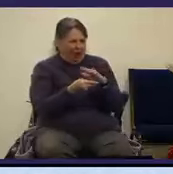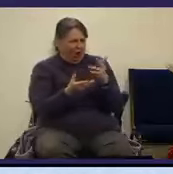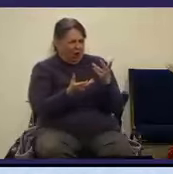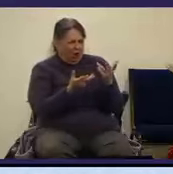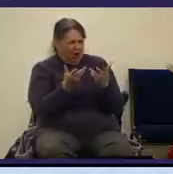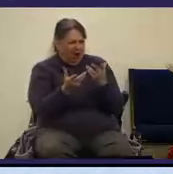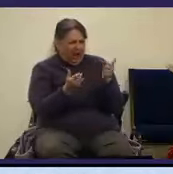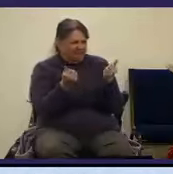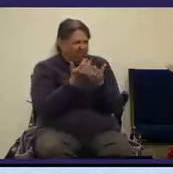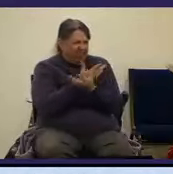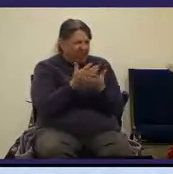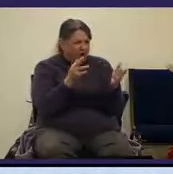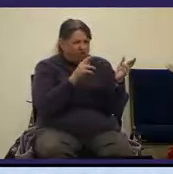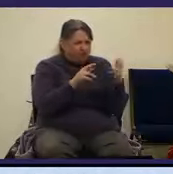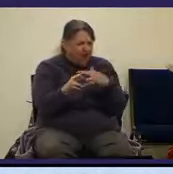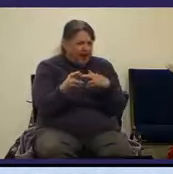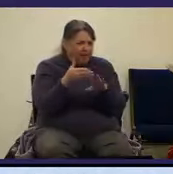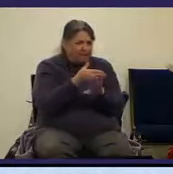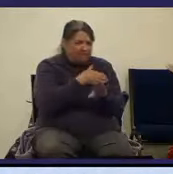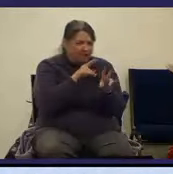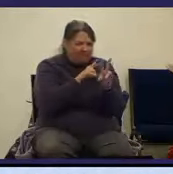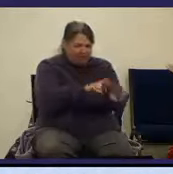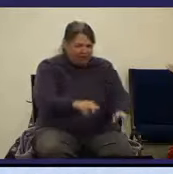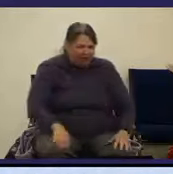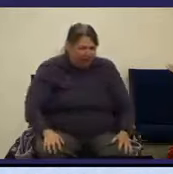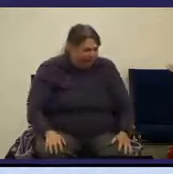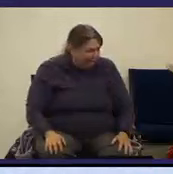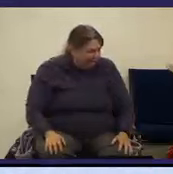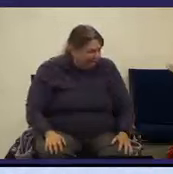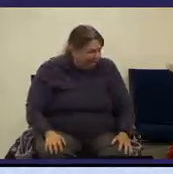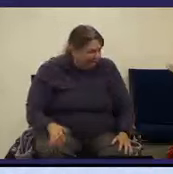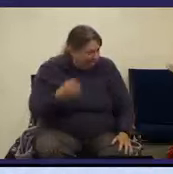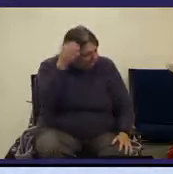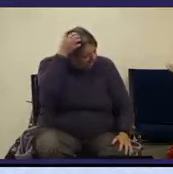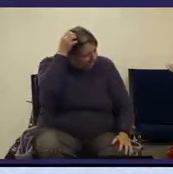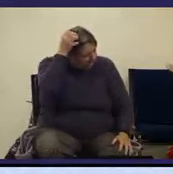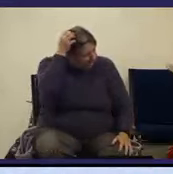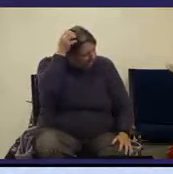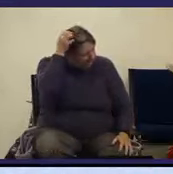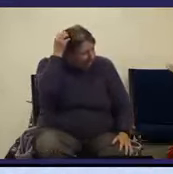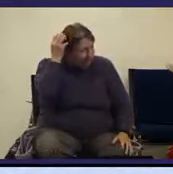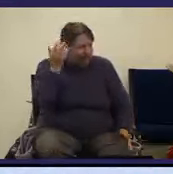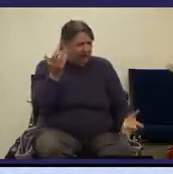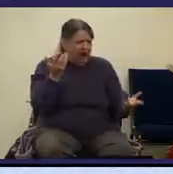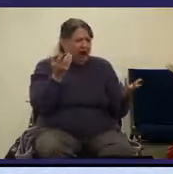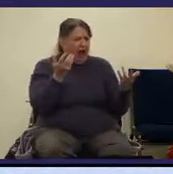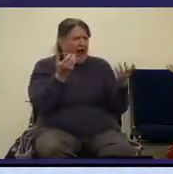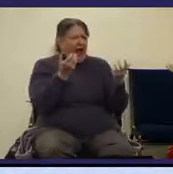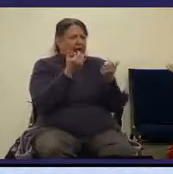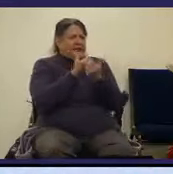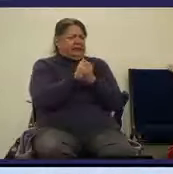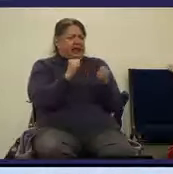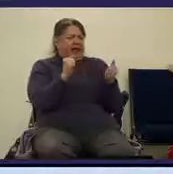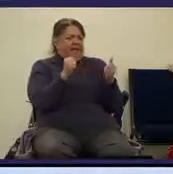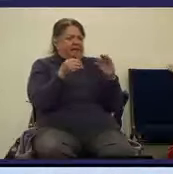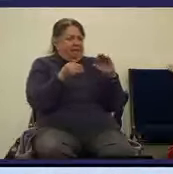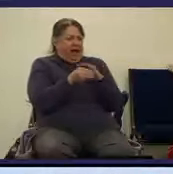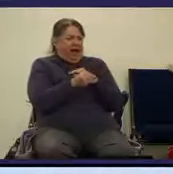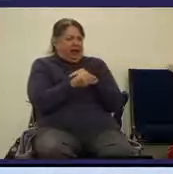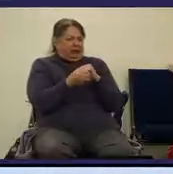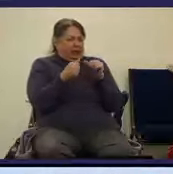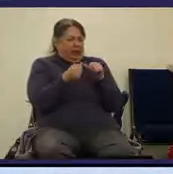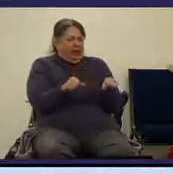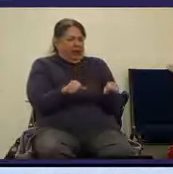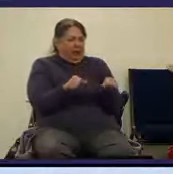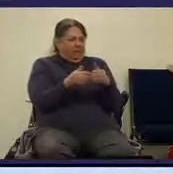of things here. There's retirement plan benefits. There's property owned, safe deposit box, automobile